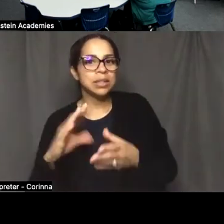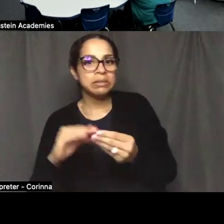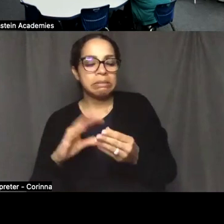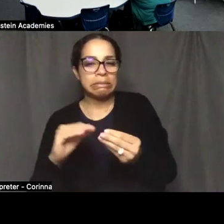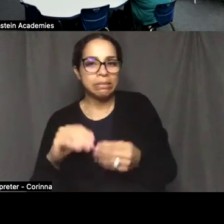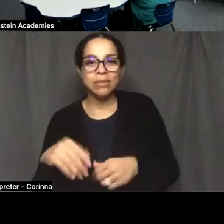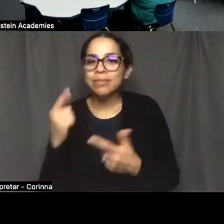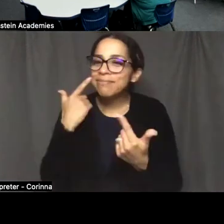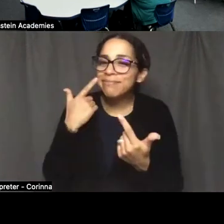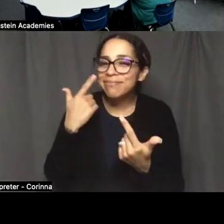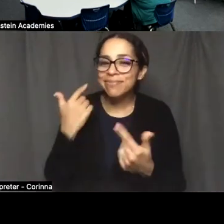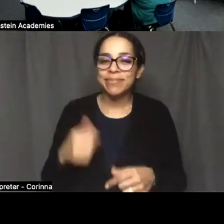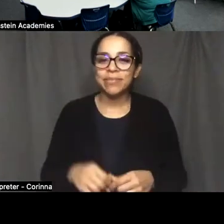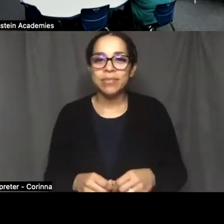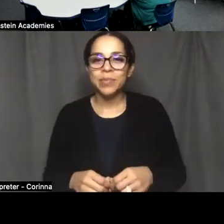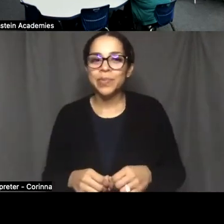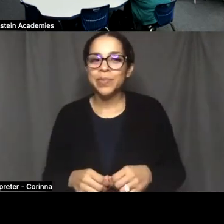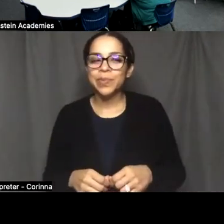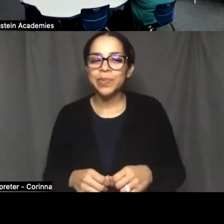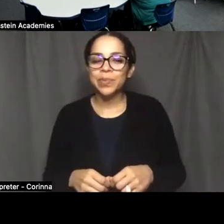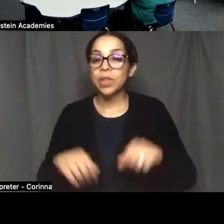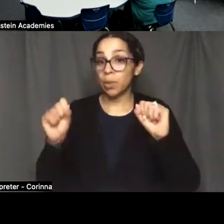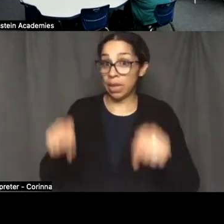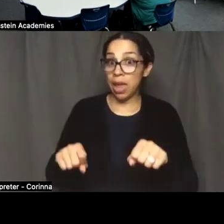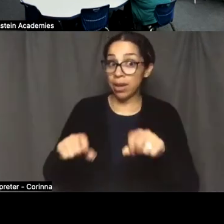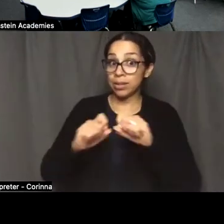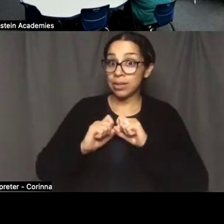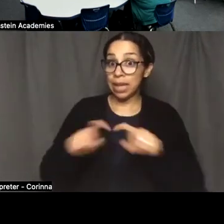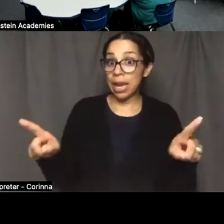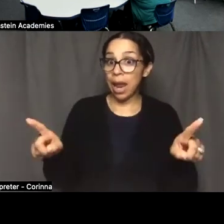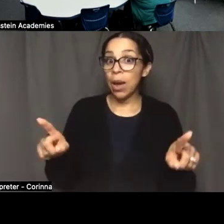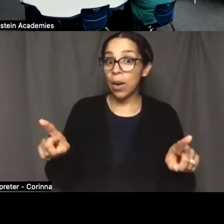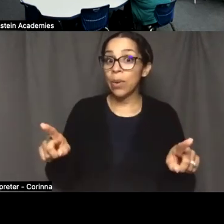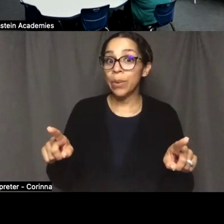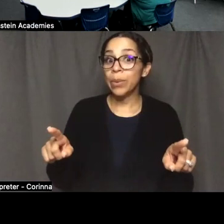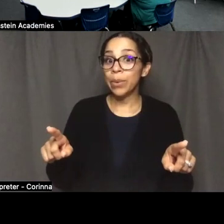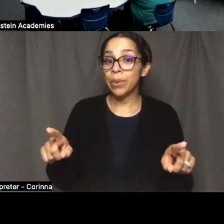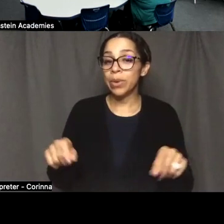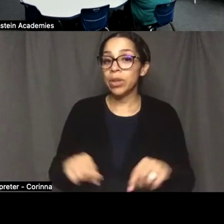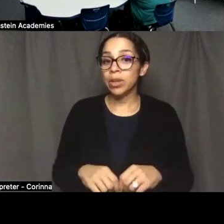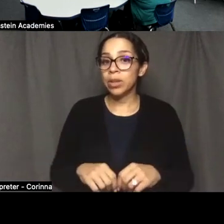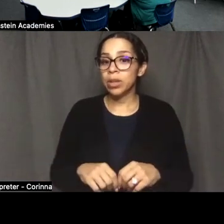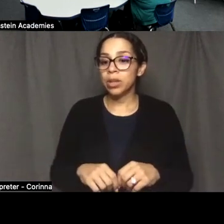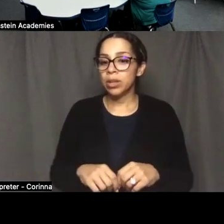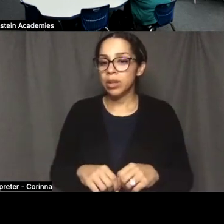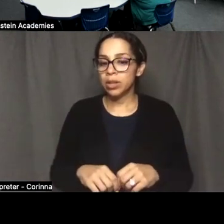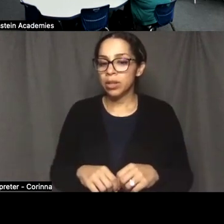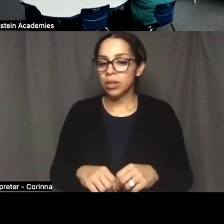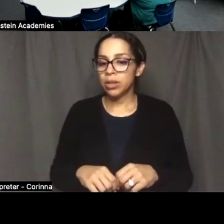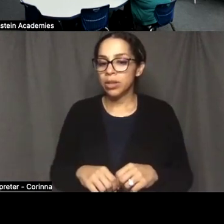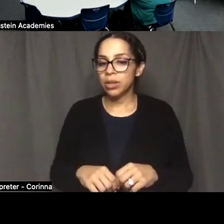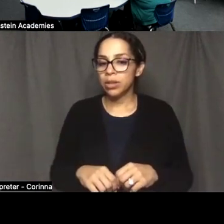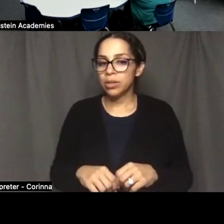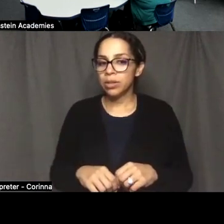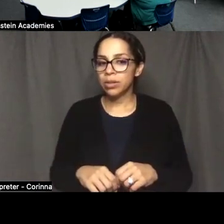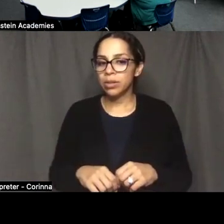Send out this exact slideshow. Yeah, we can send it out In too. addition, yeah, 100%. we can send it directly. Yeah, that's a These good are idea. really, the links go right. But